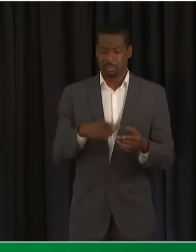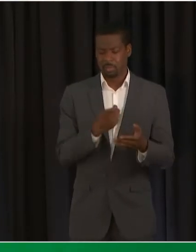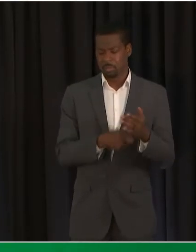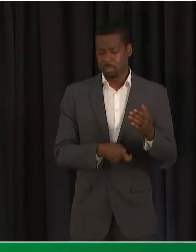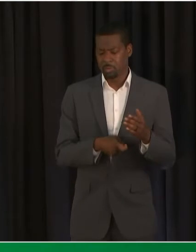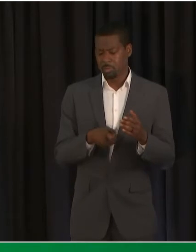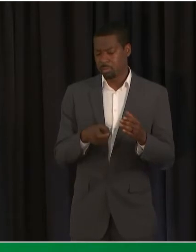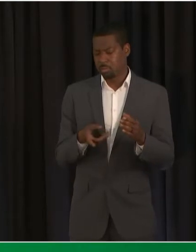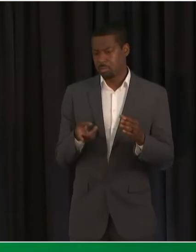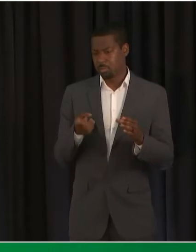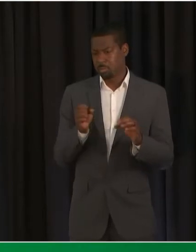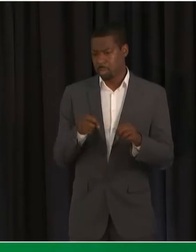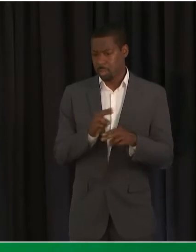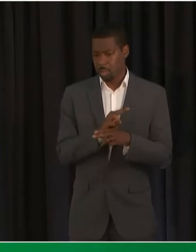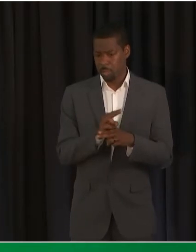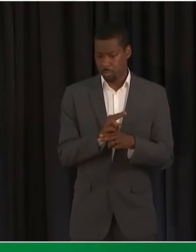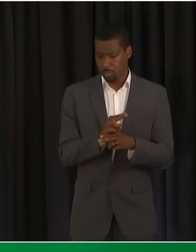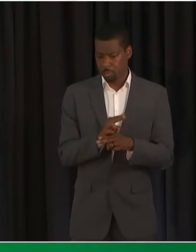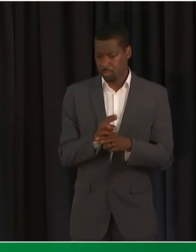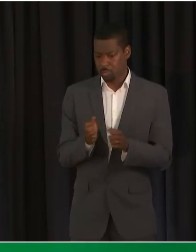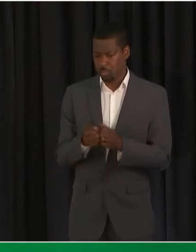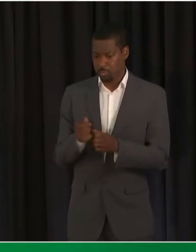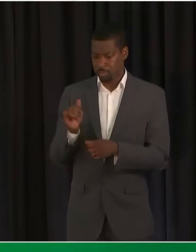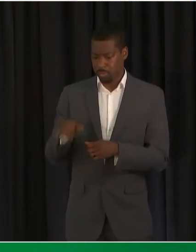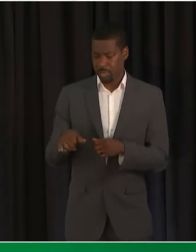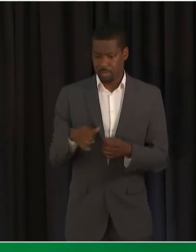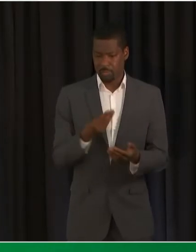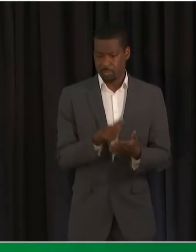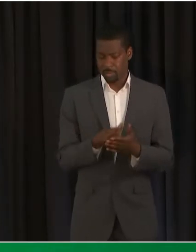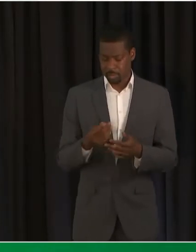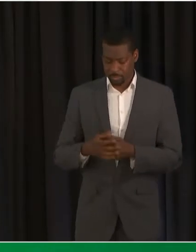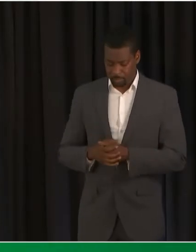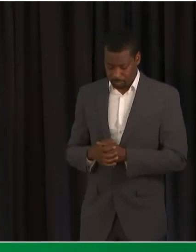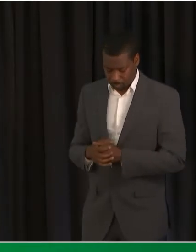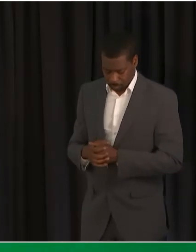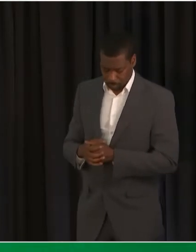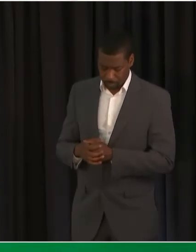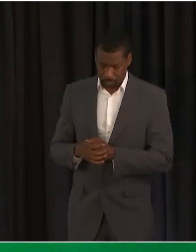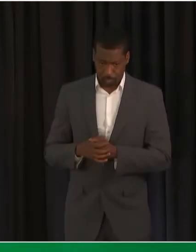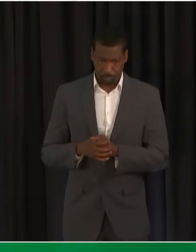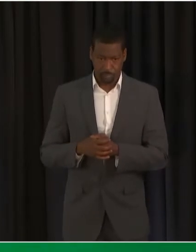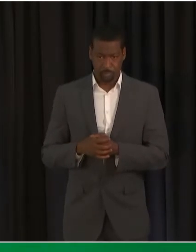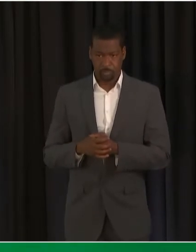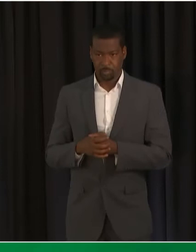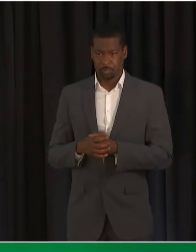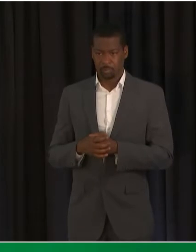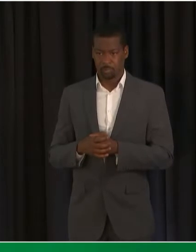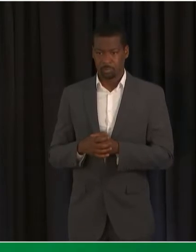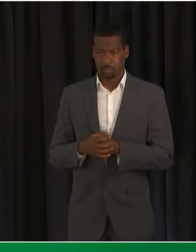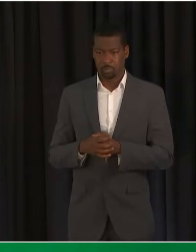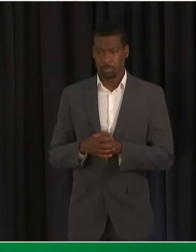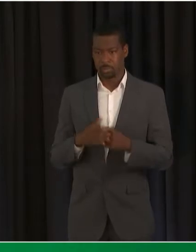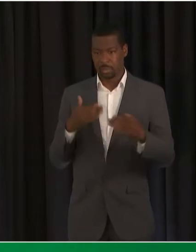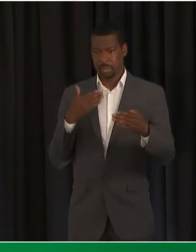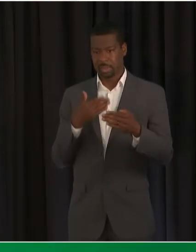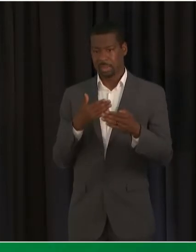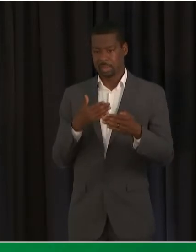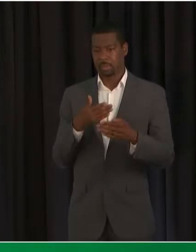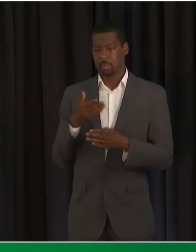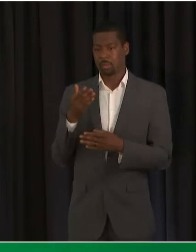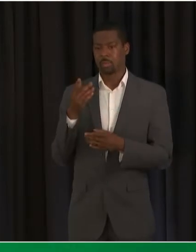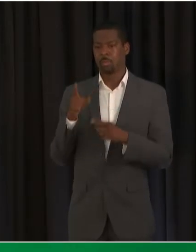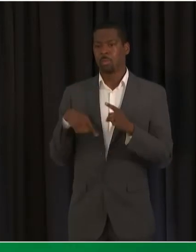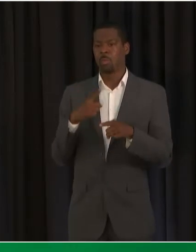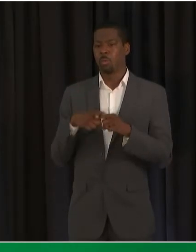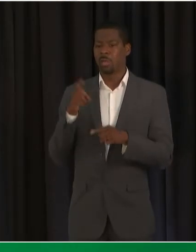be used with the revitalization fund. All right, next slide, please. So we should be coming up toward the